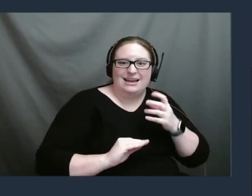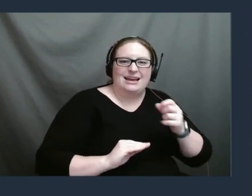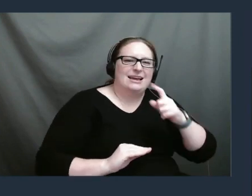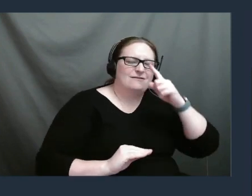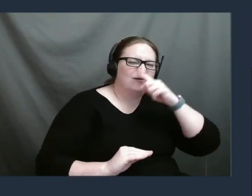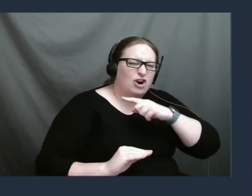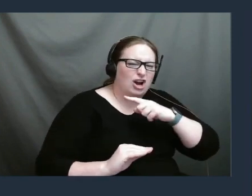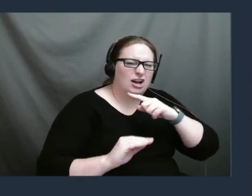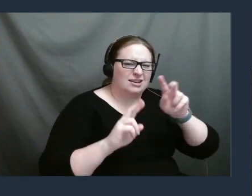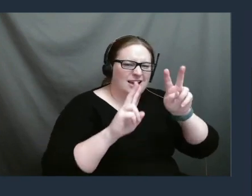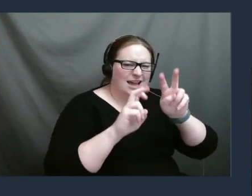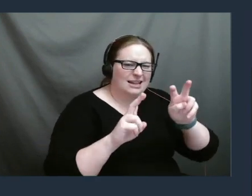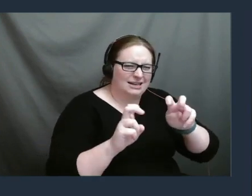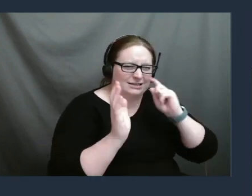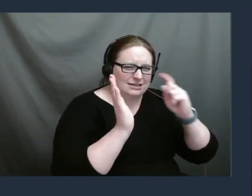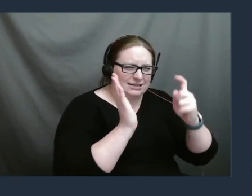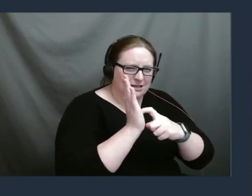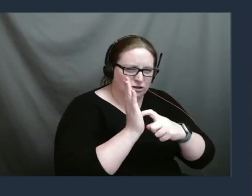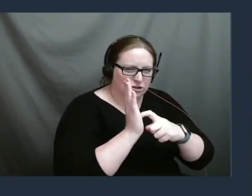analytics detection.